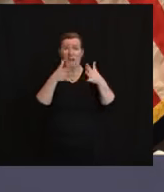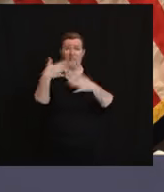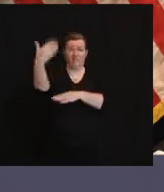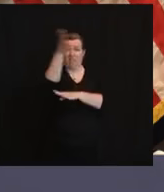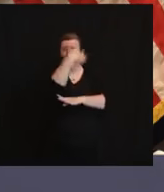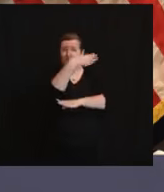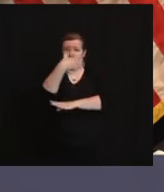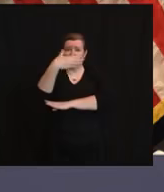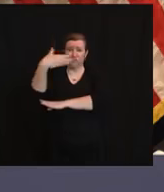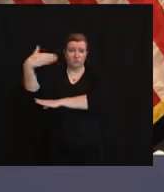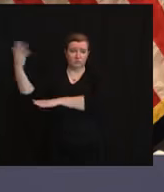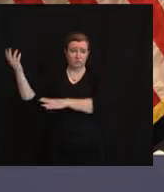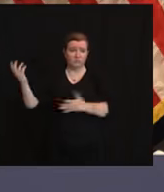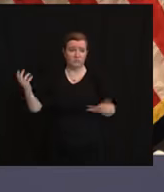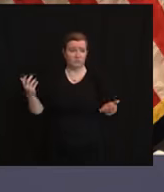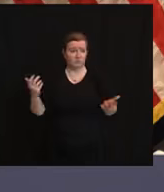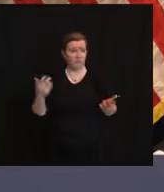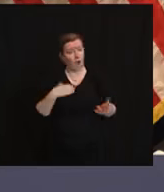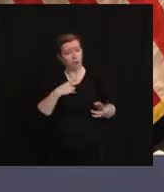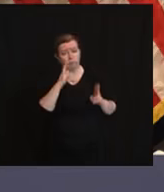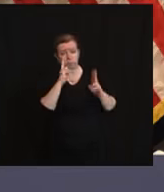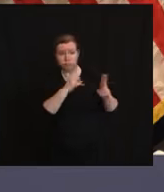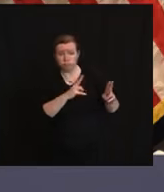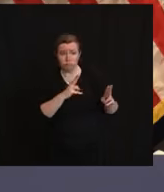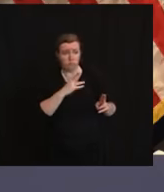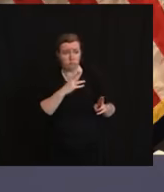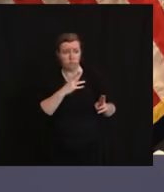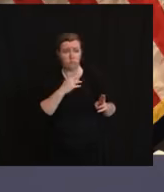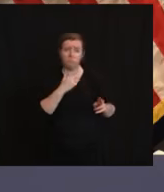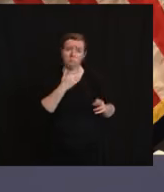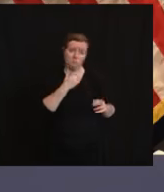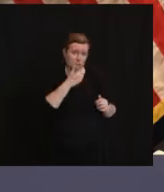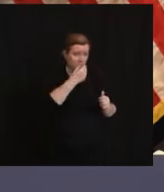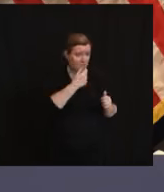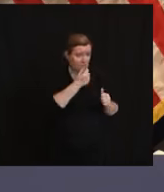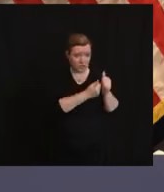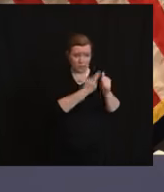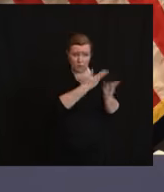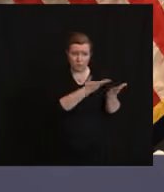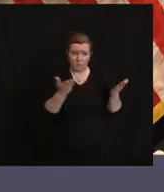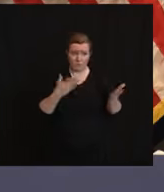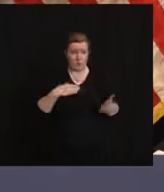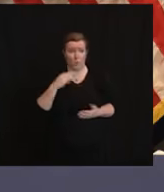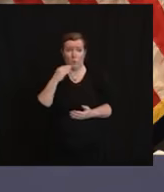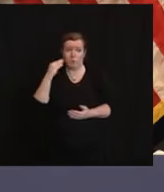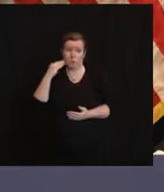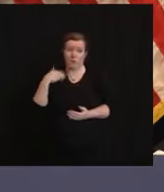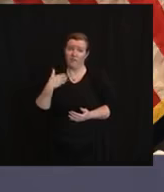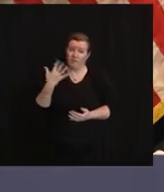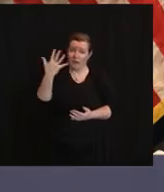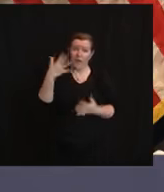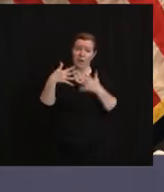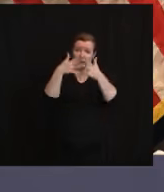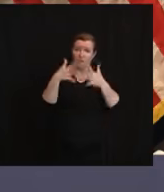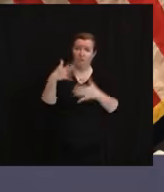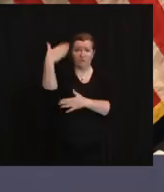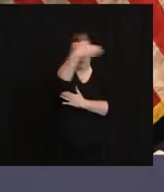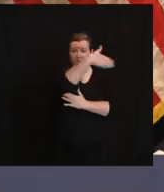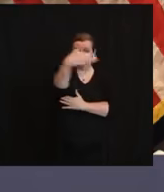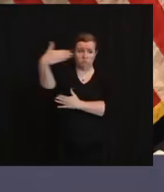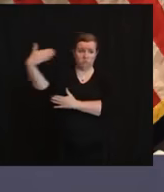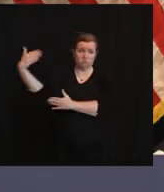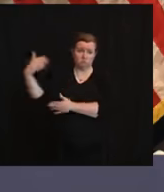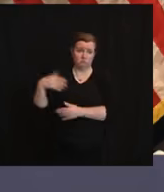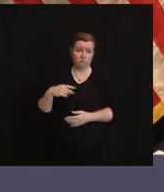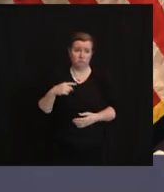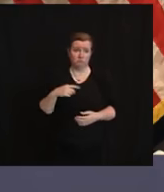house, 4 little ones in the front and a big one in the back. This isn't a question of patriotism. This is a question of doing what's right. Who's a patriot, who